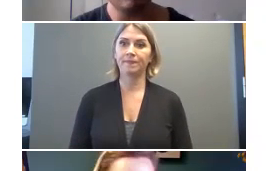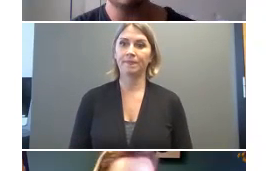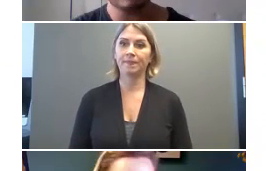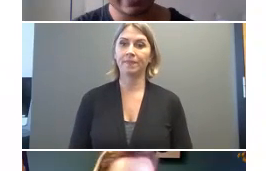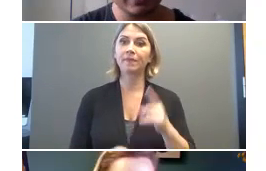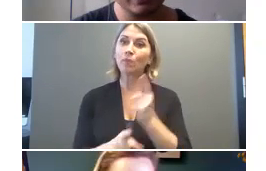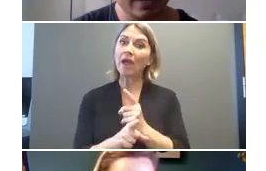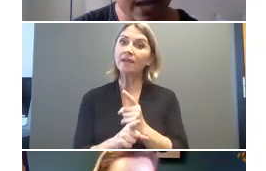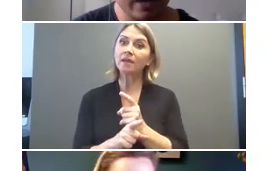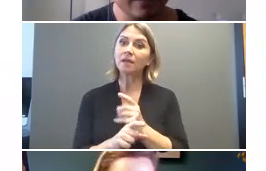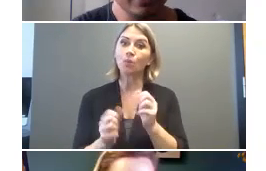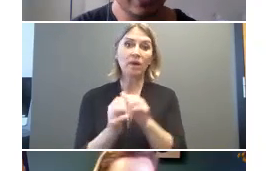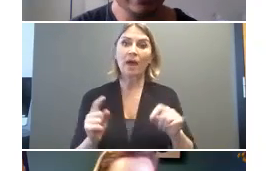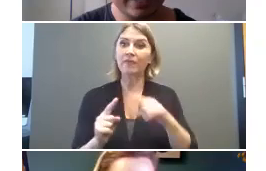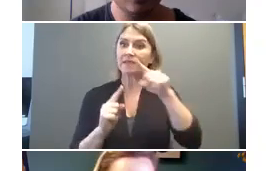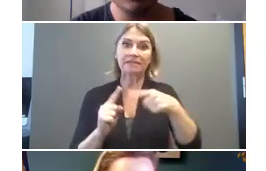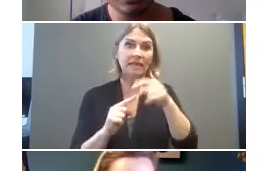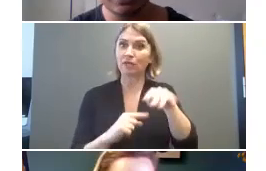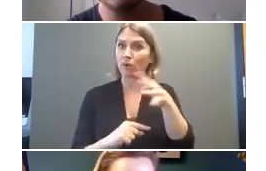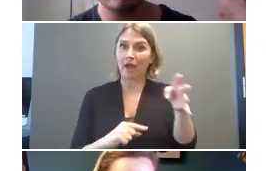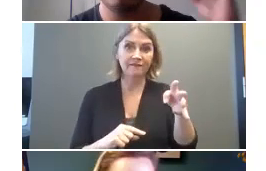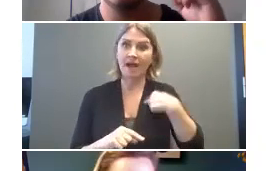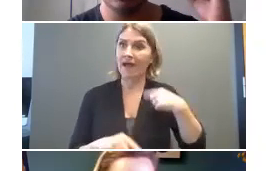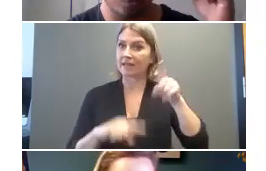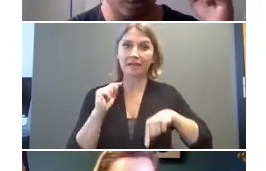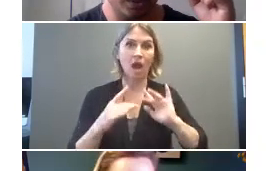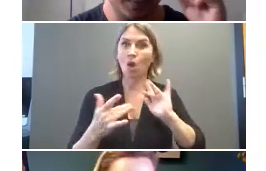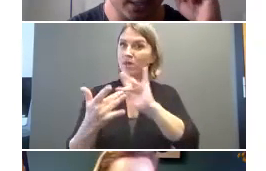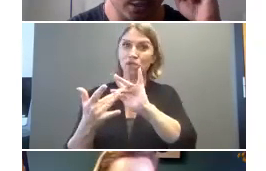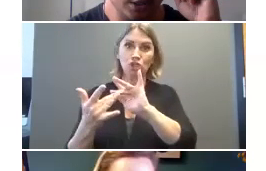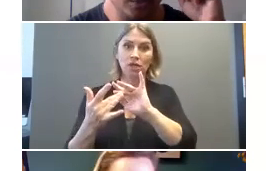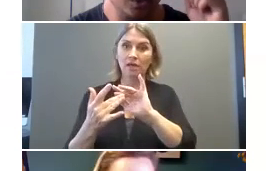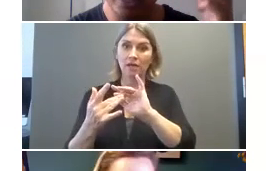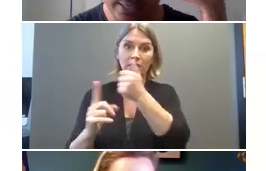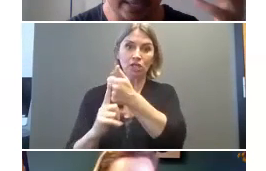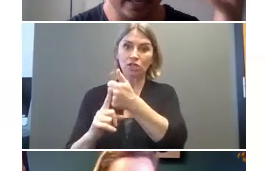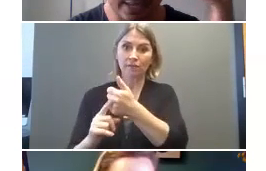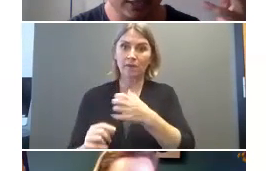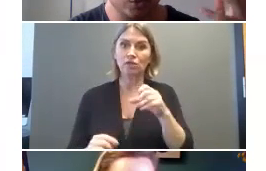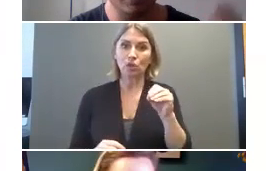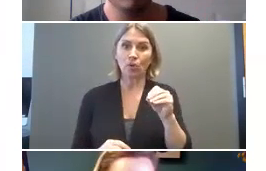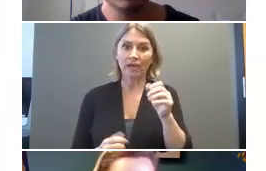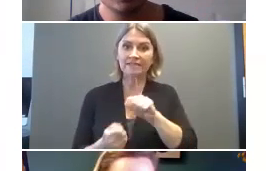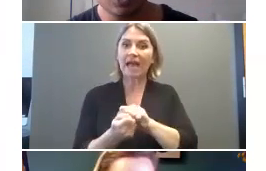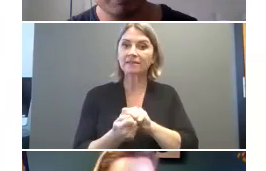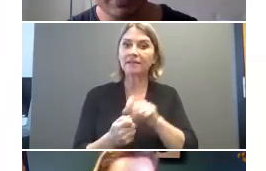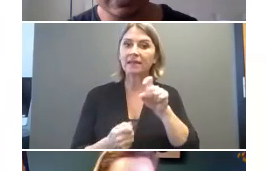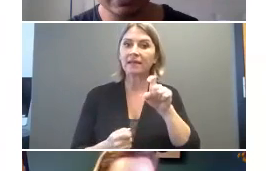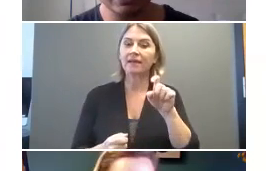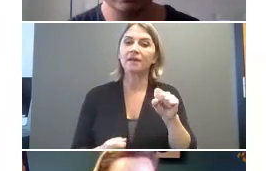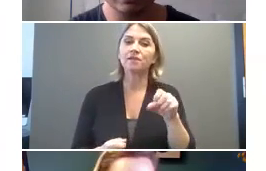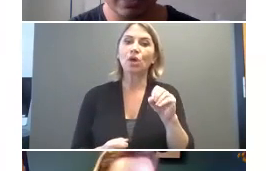right? Without a cyclic graph, I cannot reach every other node, right? So exactly, it has to be.